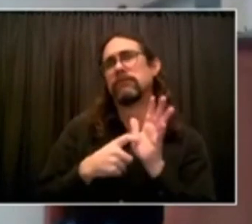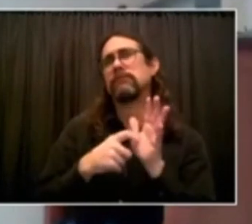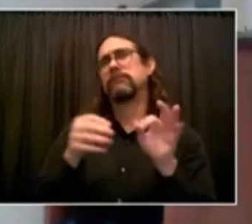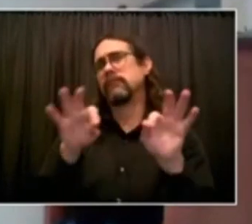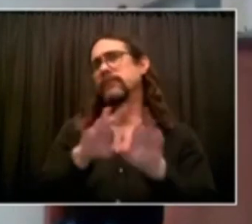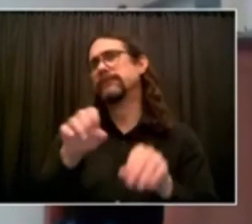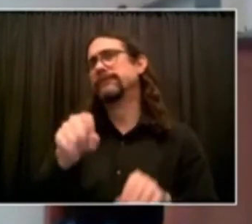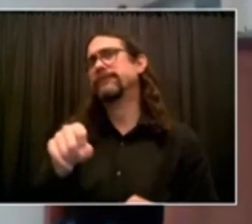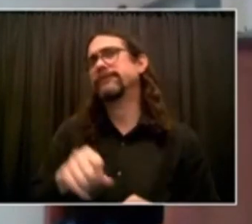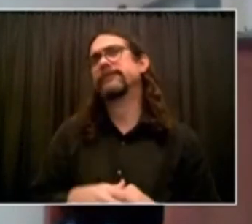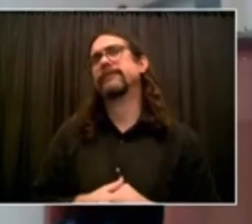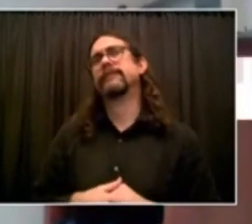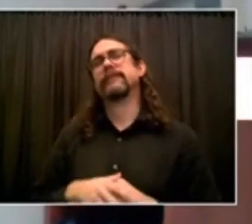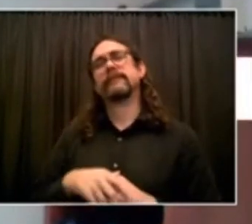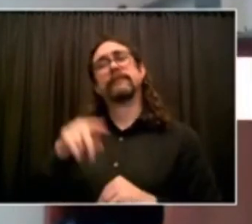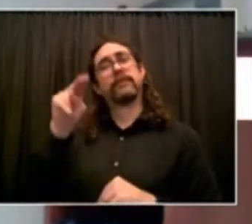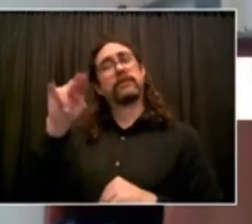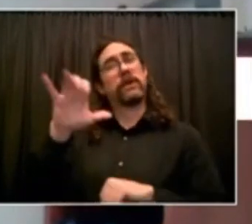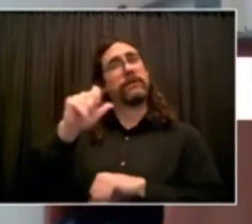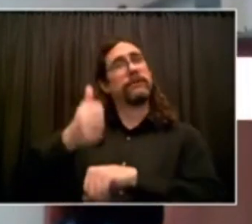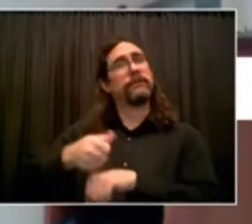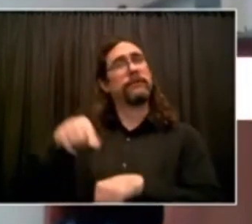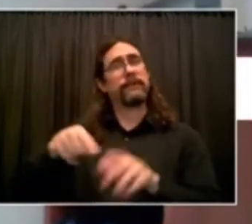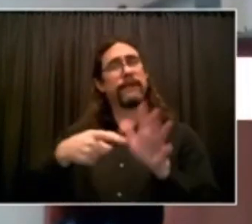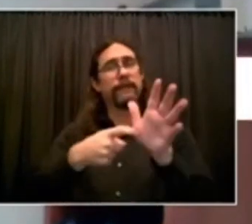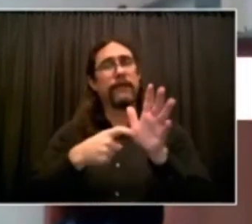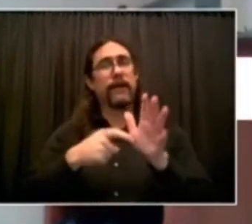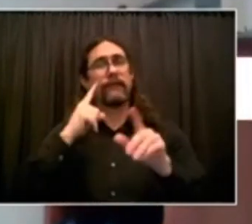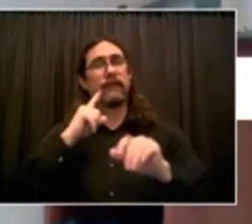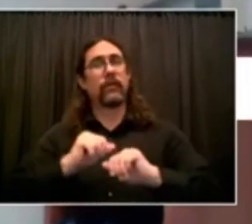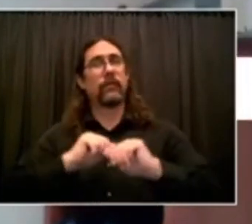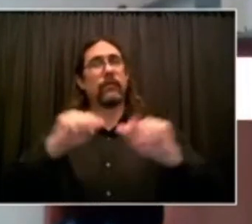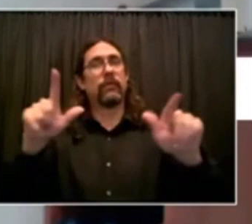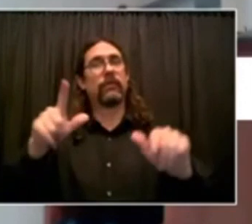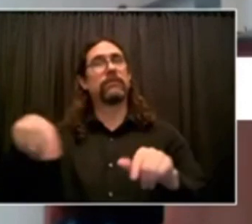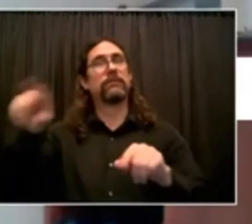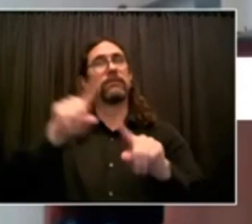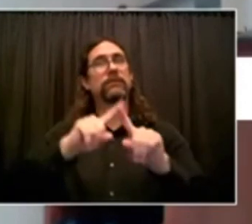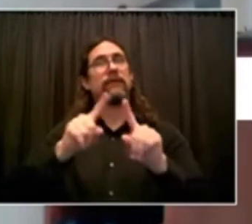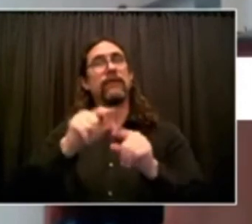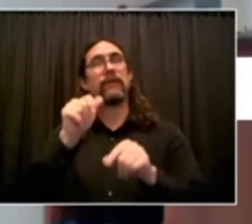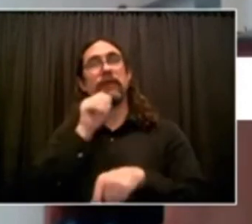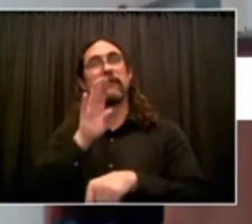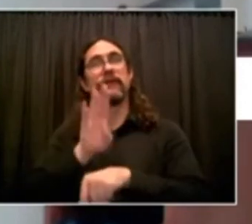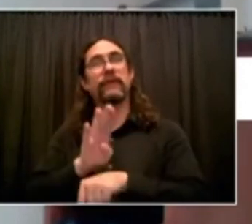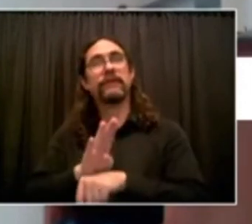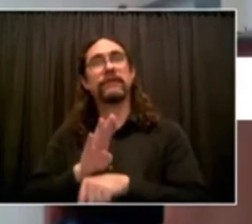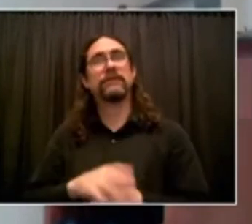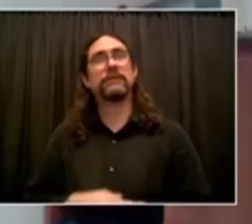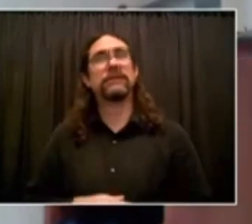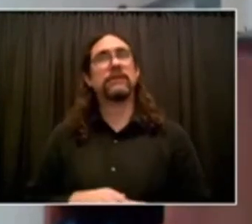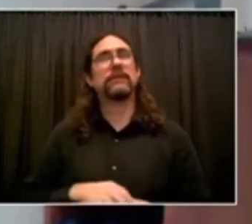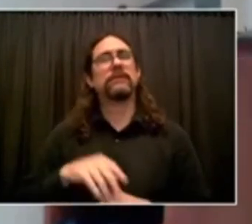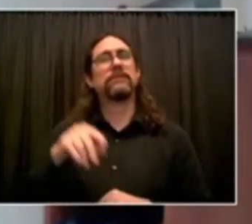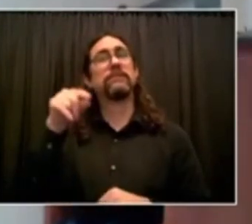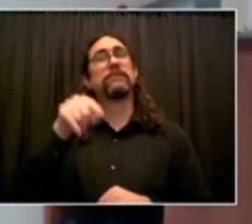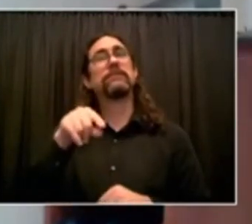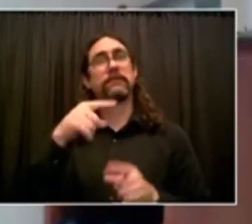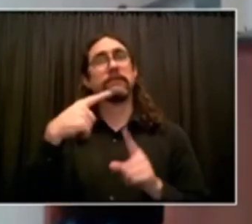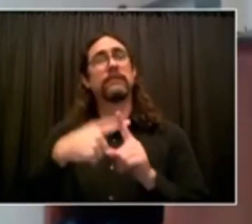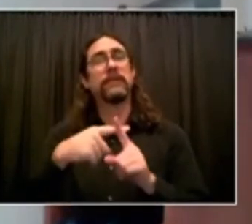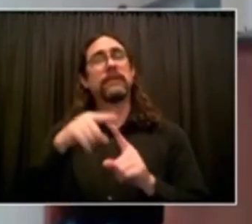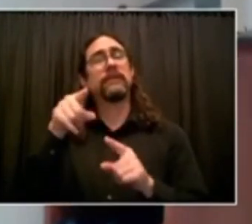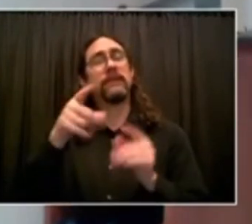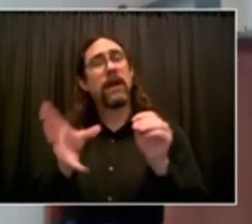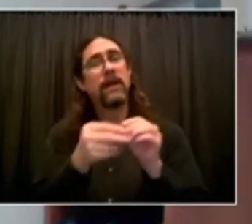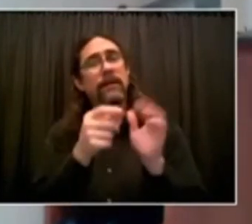children 5 to 11 who are engaged in high-risk activities, and then to go inside, whether it's to the theater or